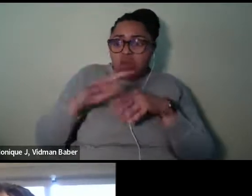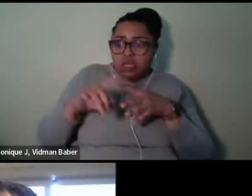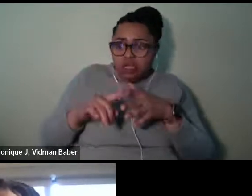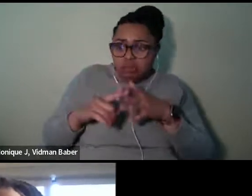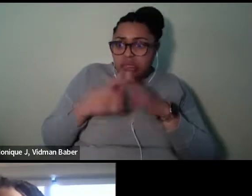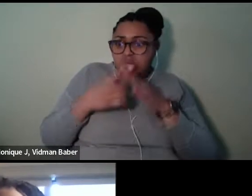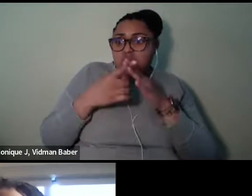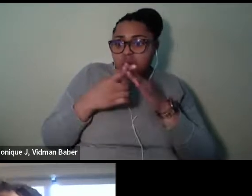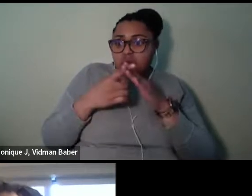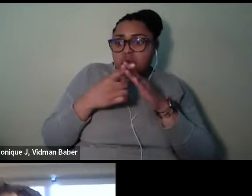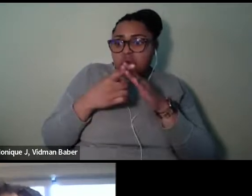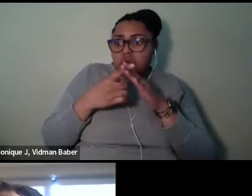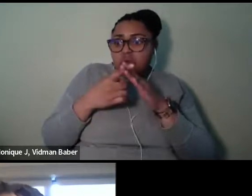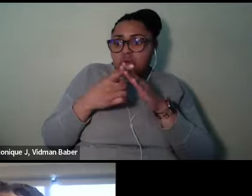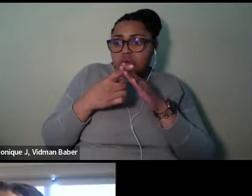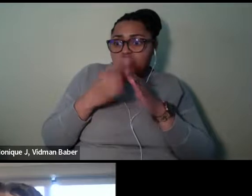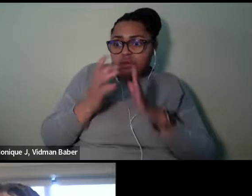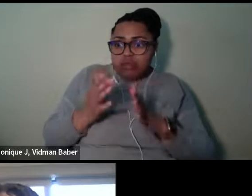So